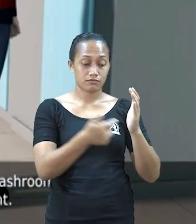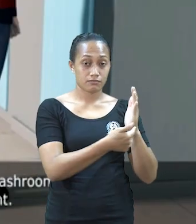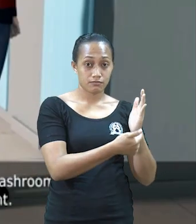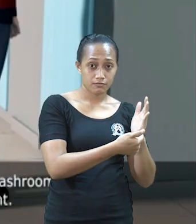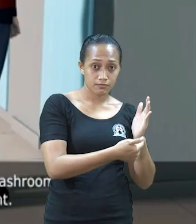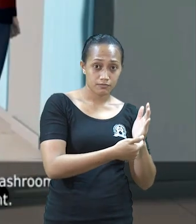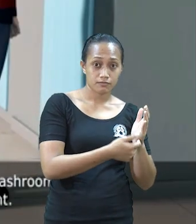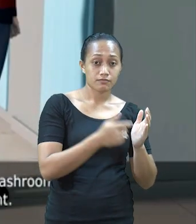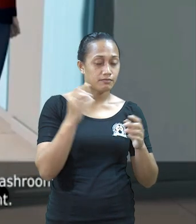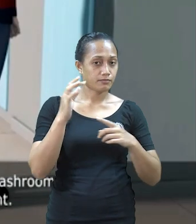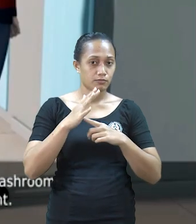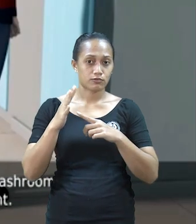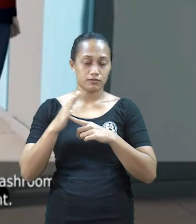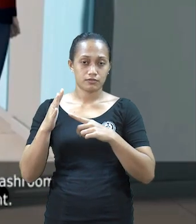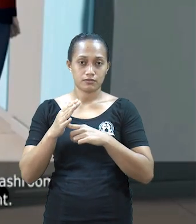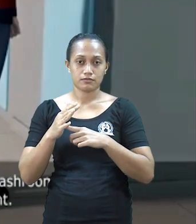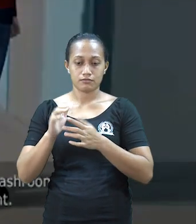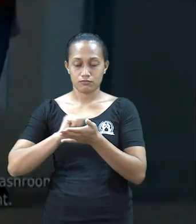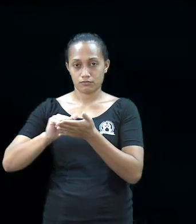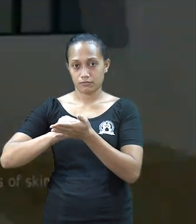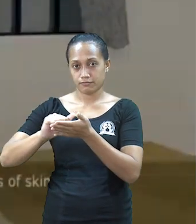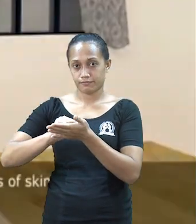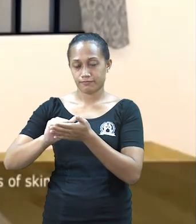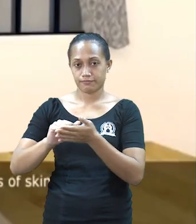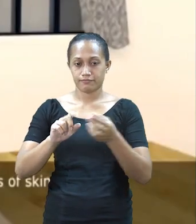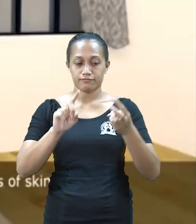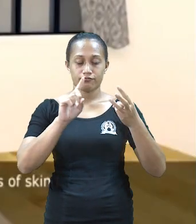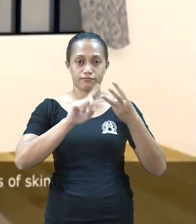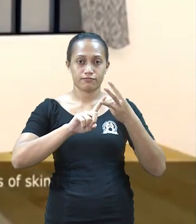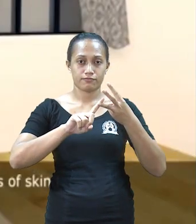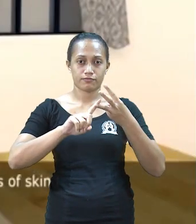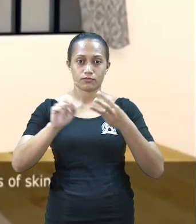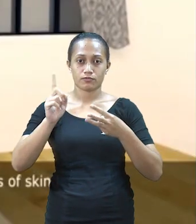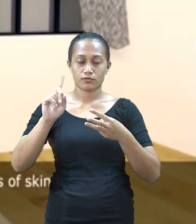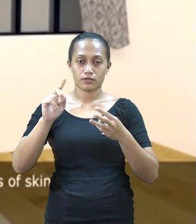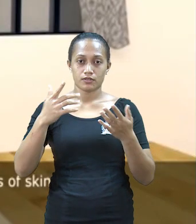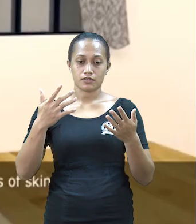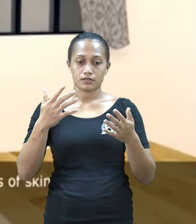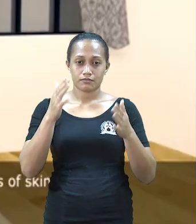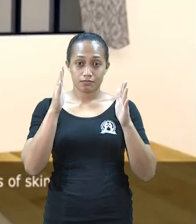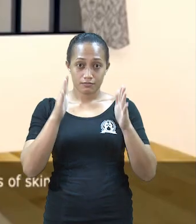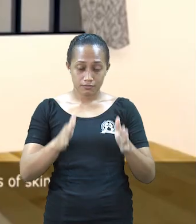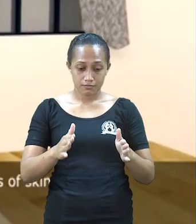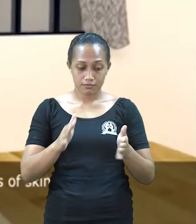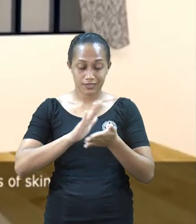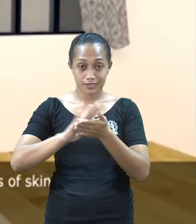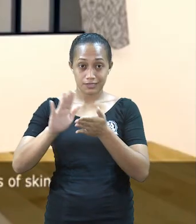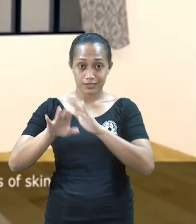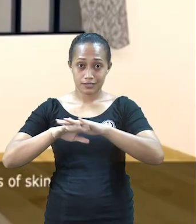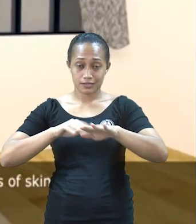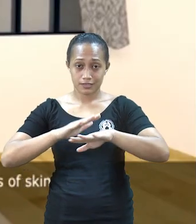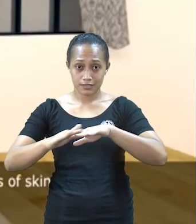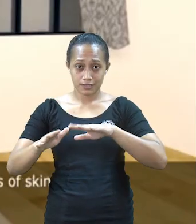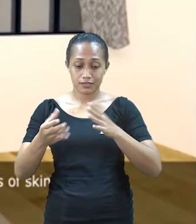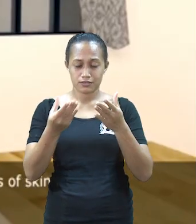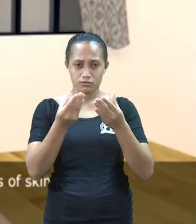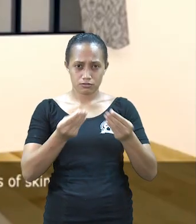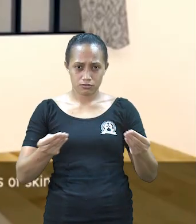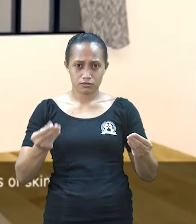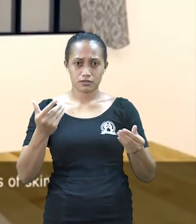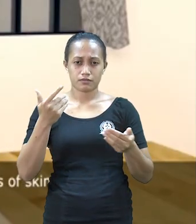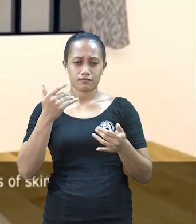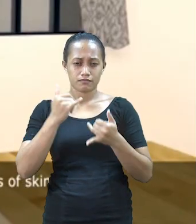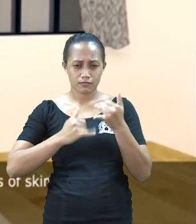of toilets is very important. 3. Proper and particular cleansing and drying